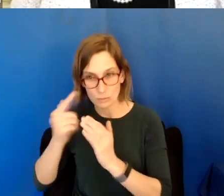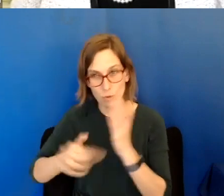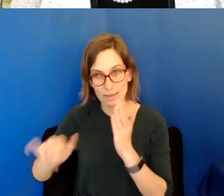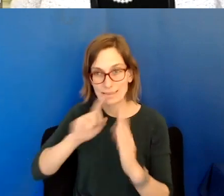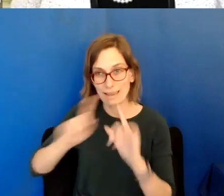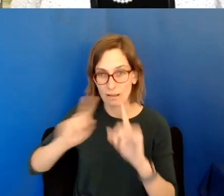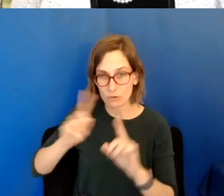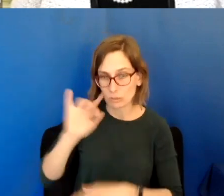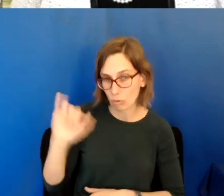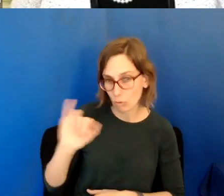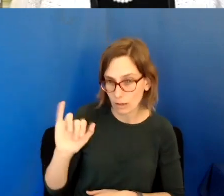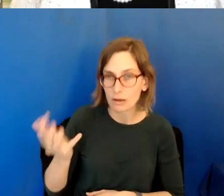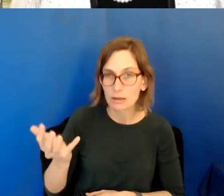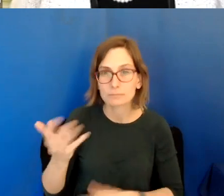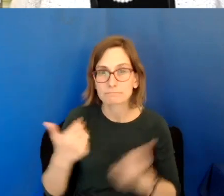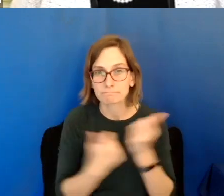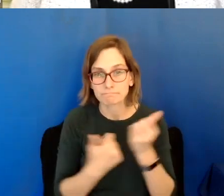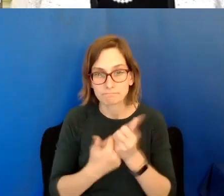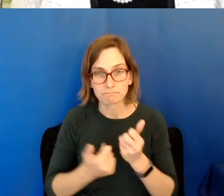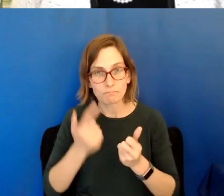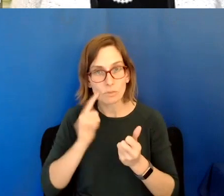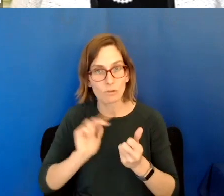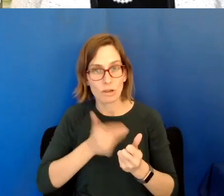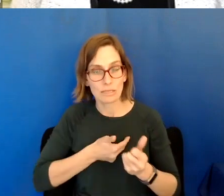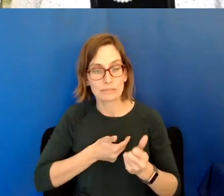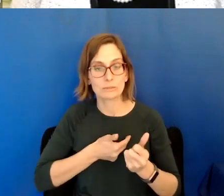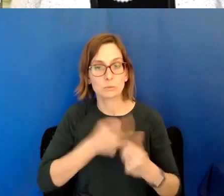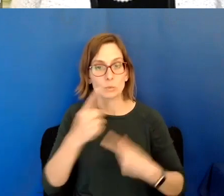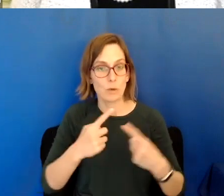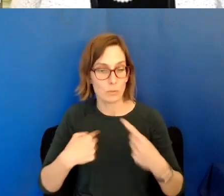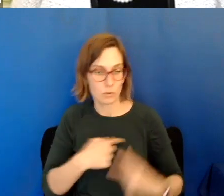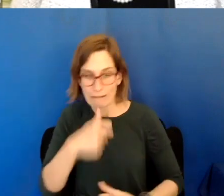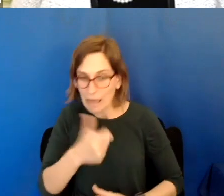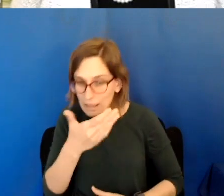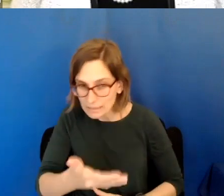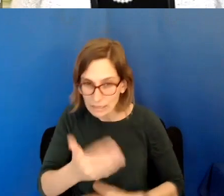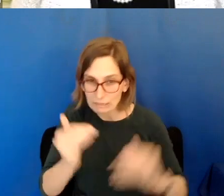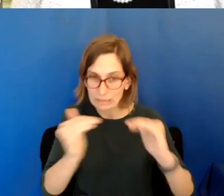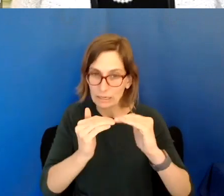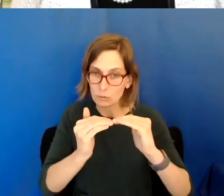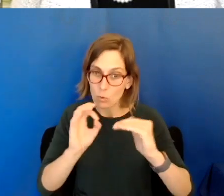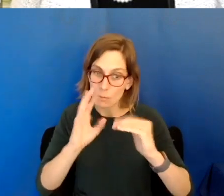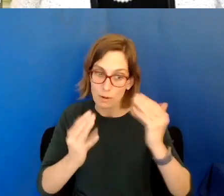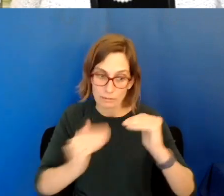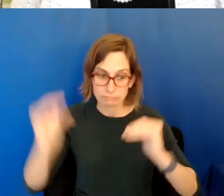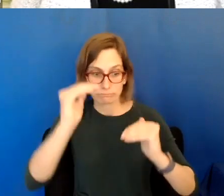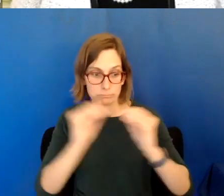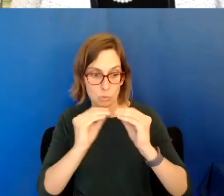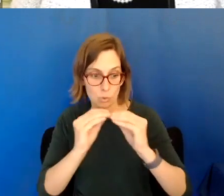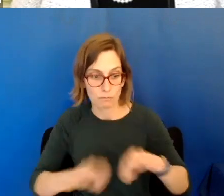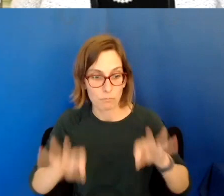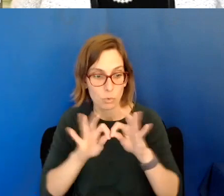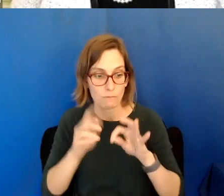like? Advocating for us in those spaces is equally, if not more important than how you advocate for us directly